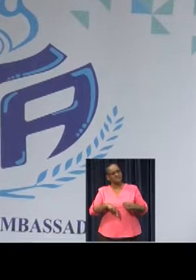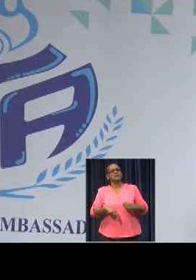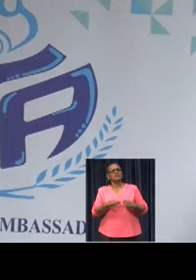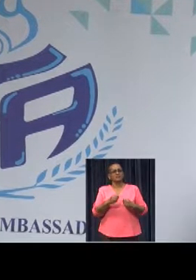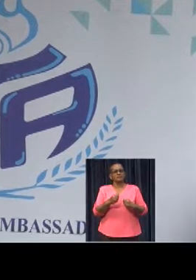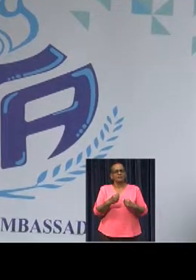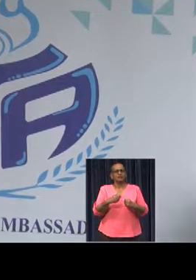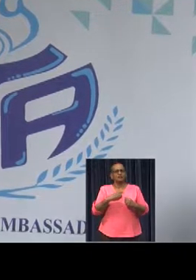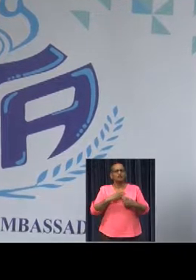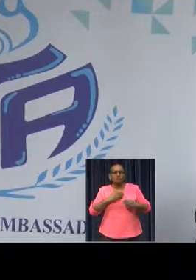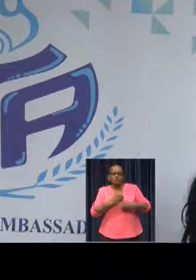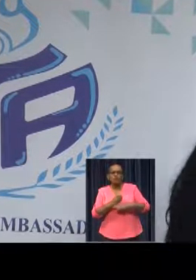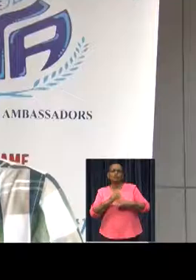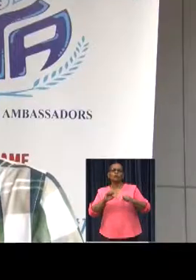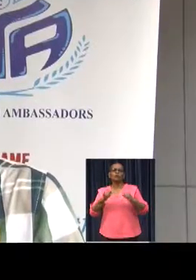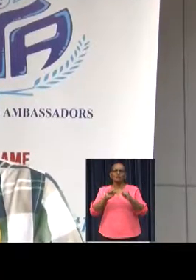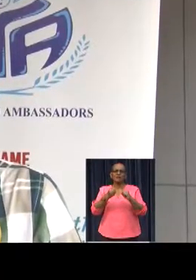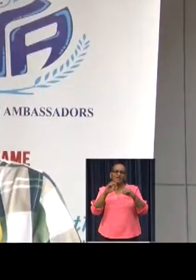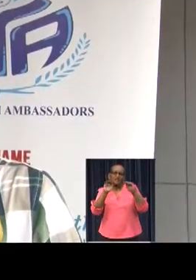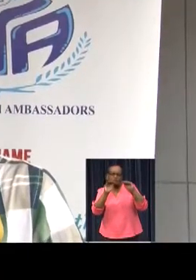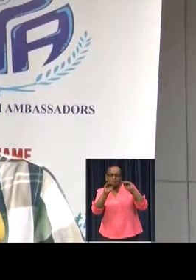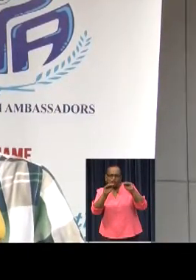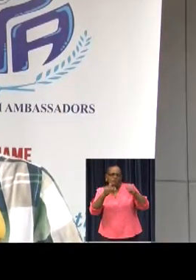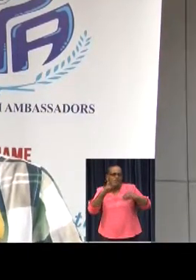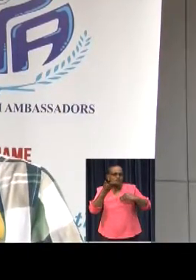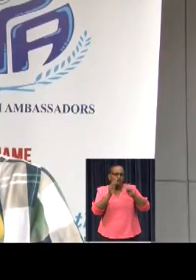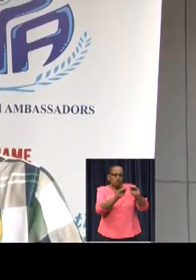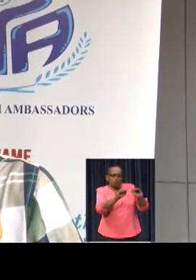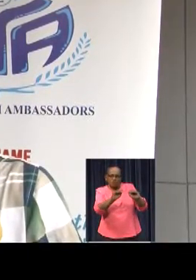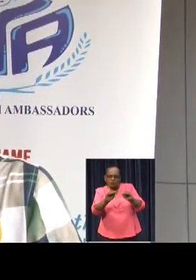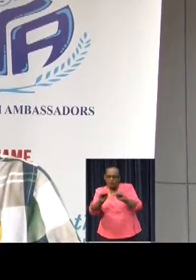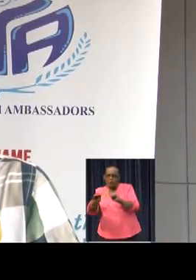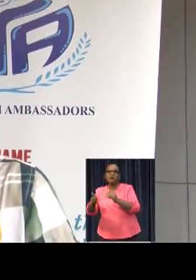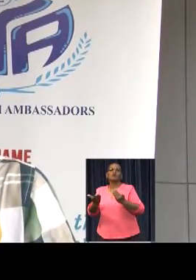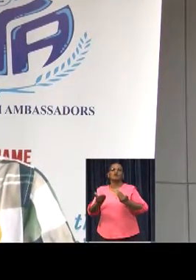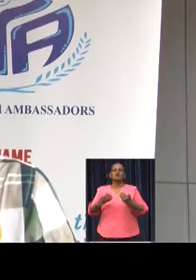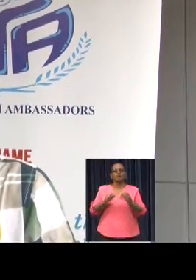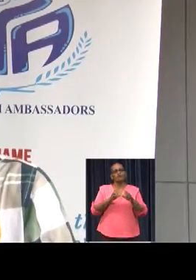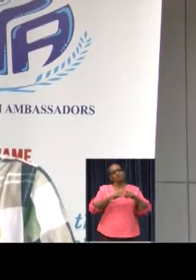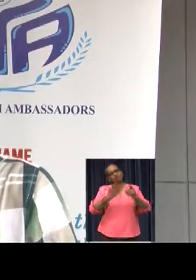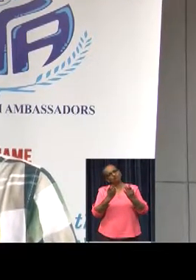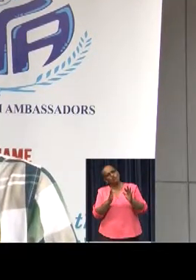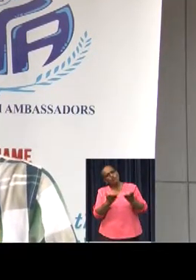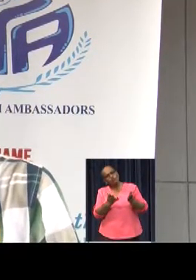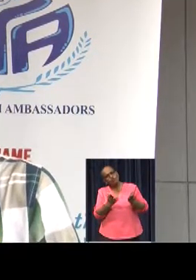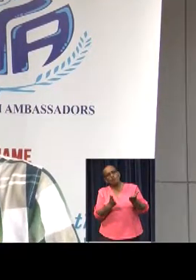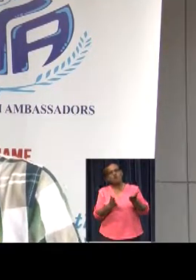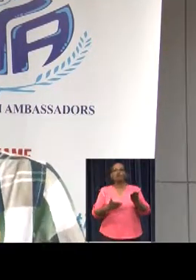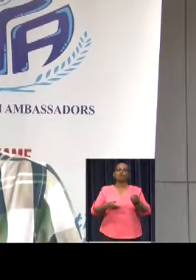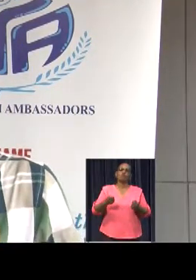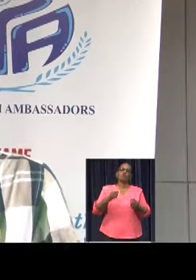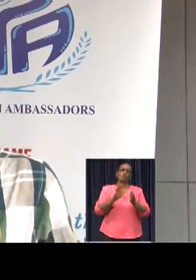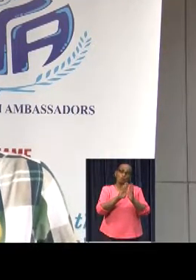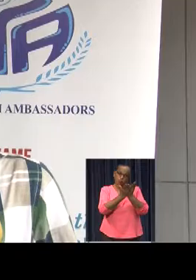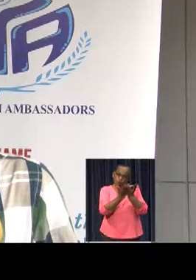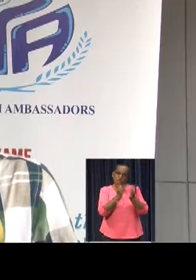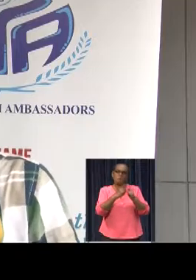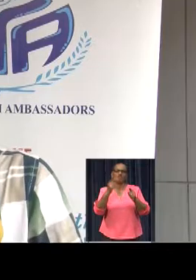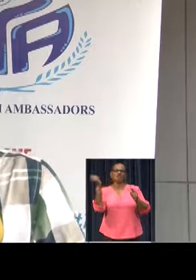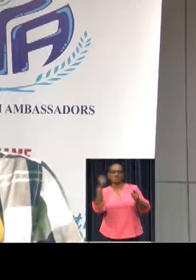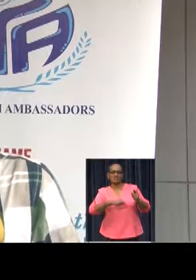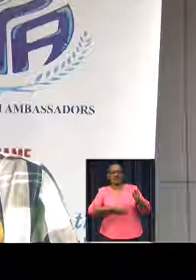the objective by including information to young people in the form of books and